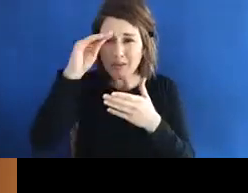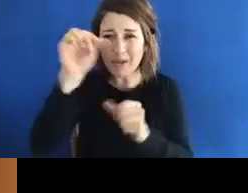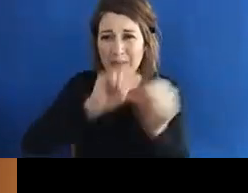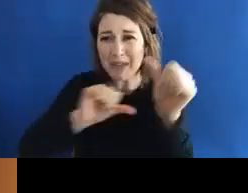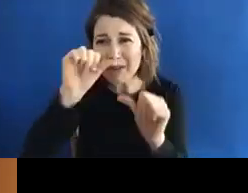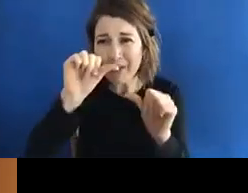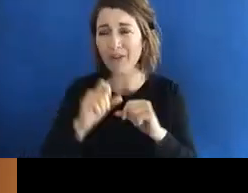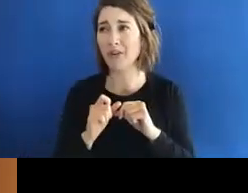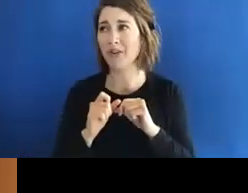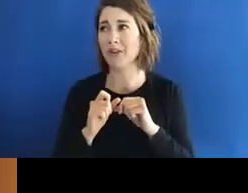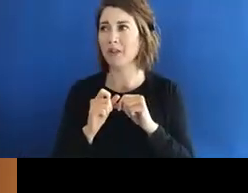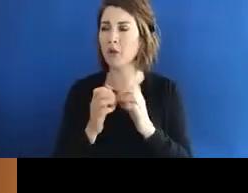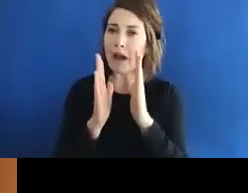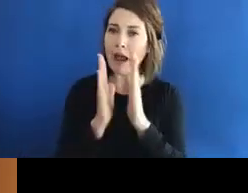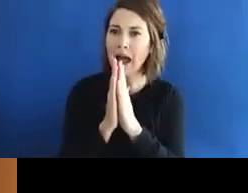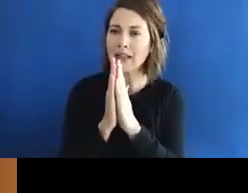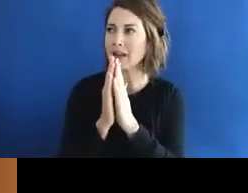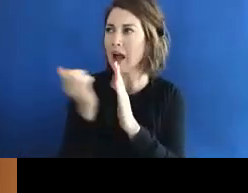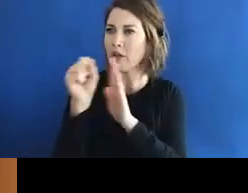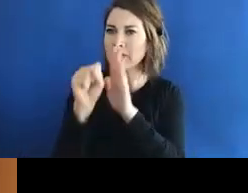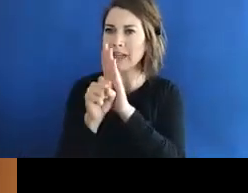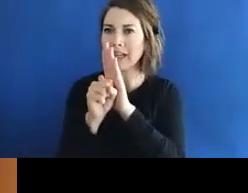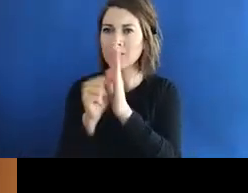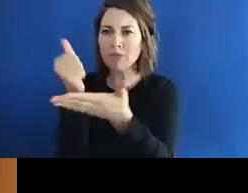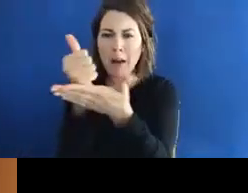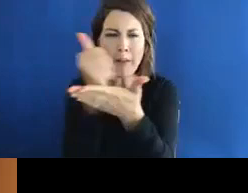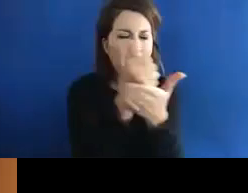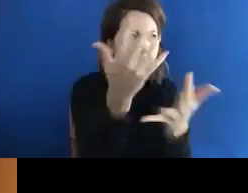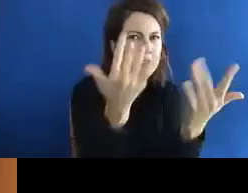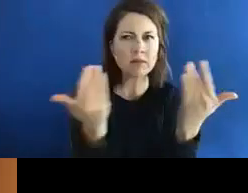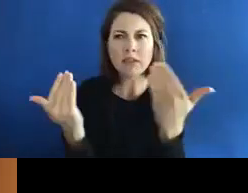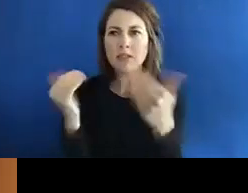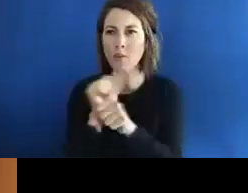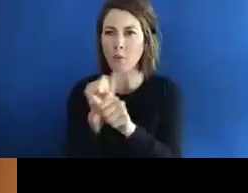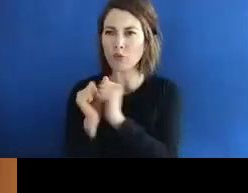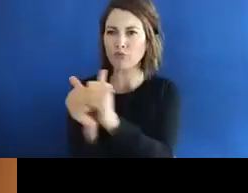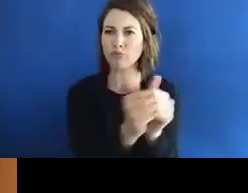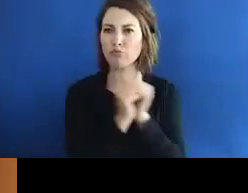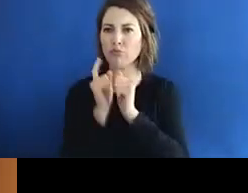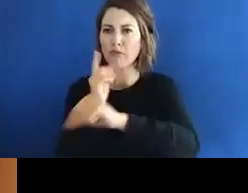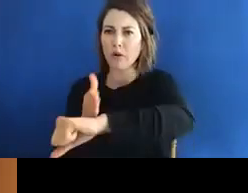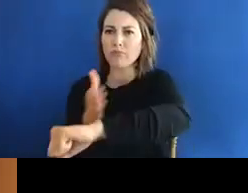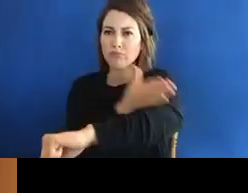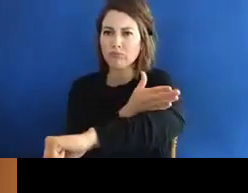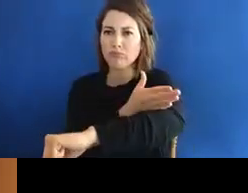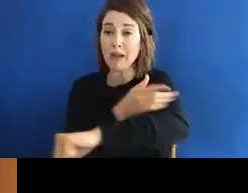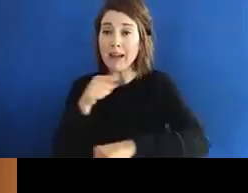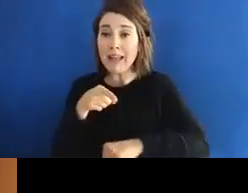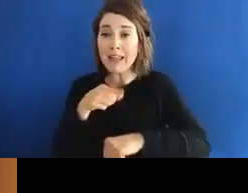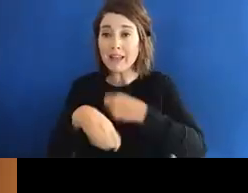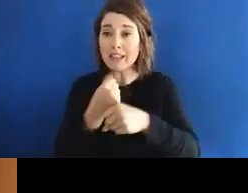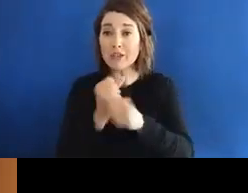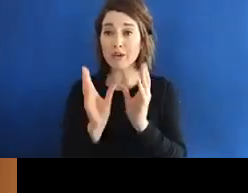out and ask for help from other states, and work together for continuous improvement. This year's virtual conference includes